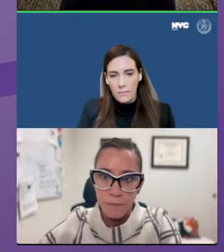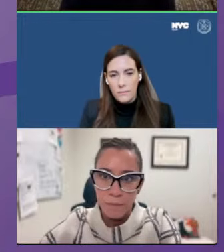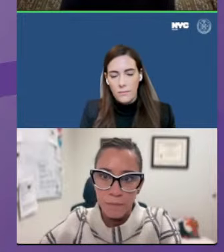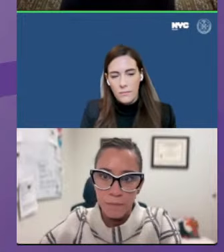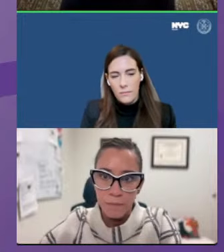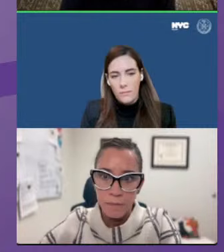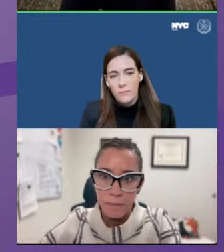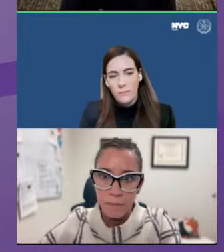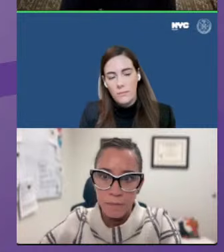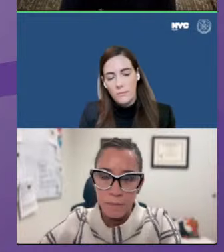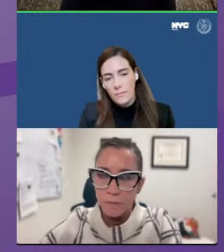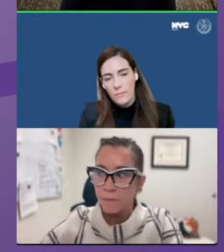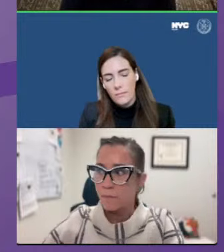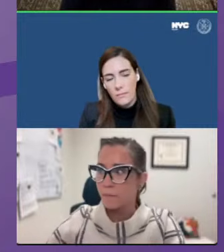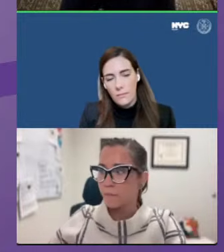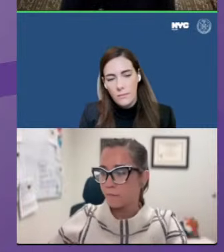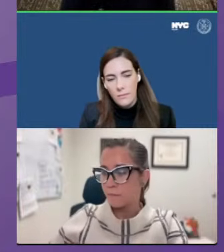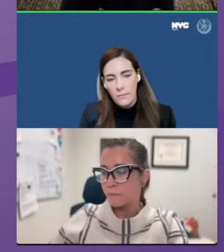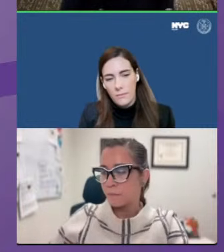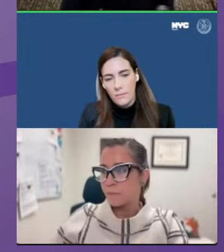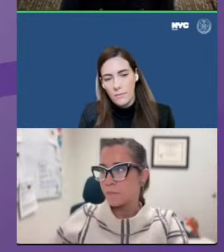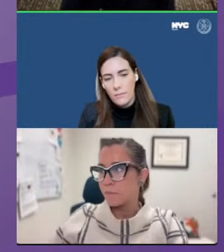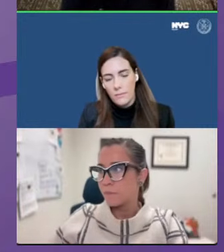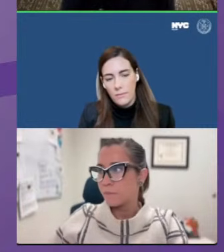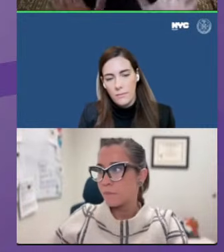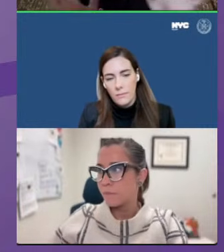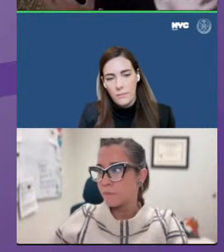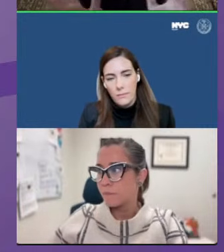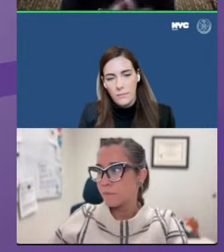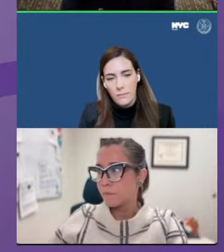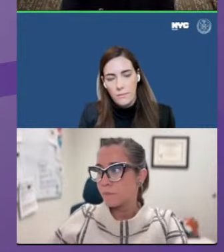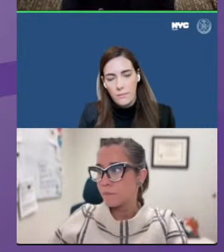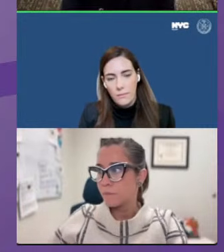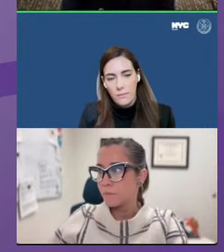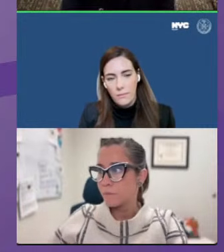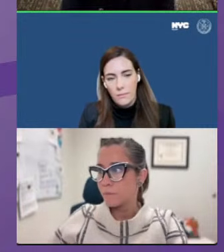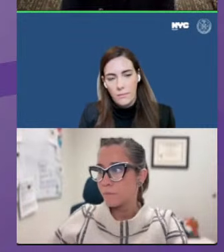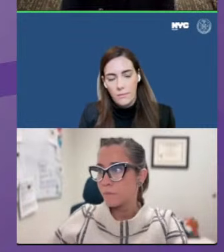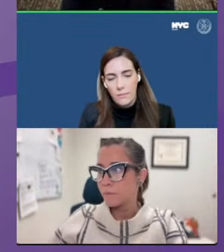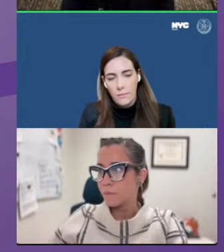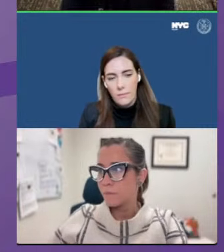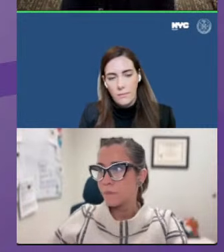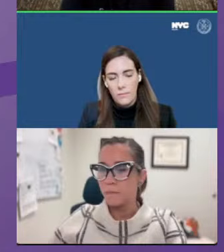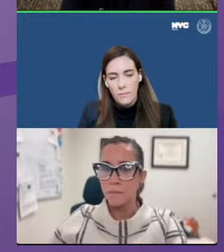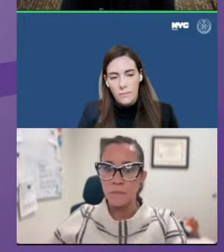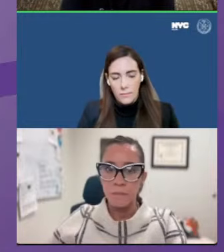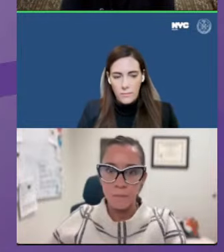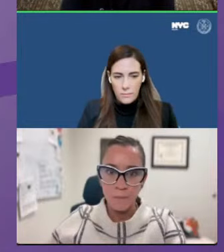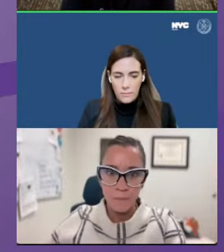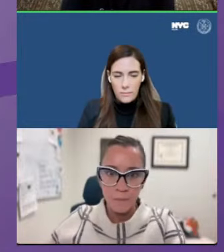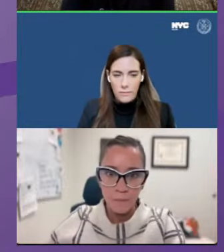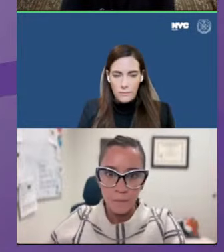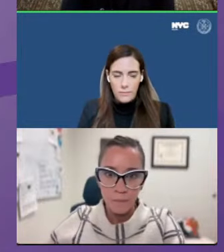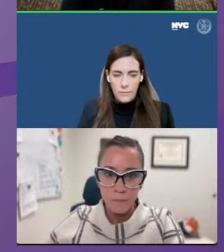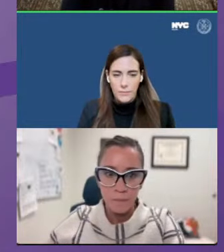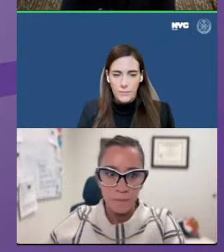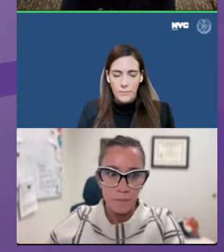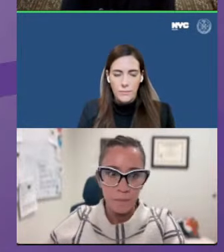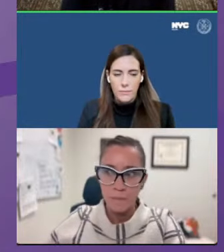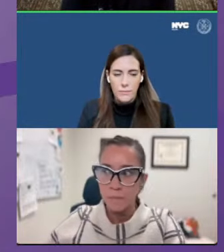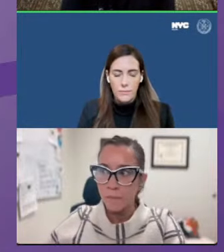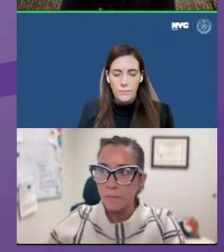itself persisting very clearly, very very undeniably in the bodies of folks with long